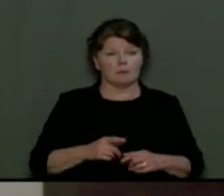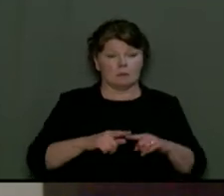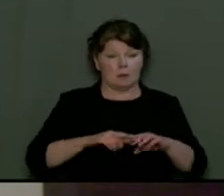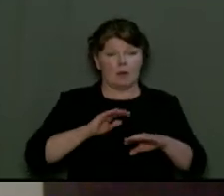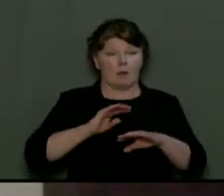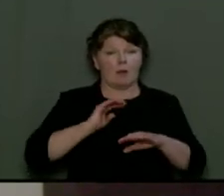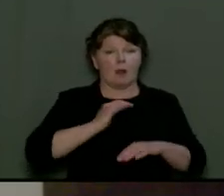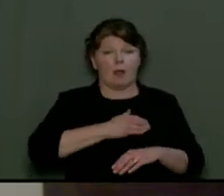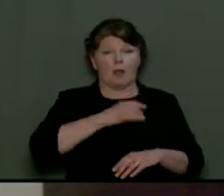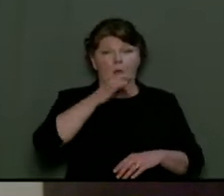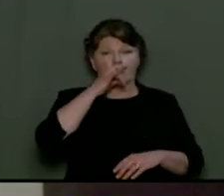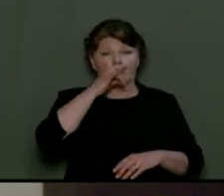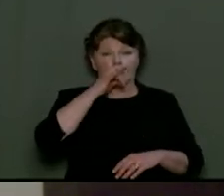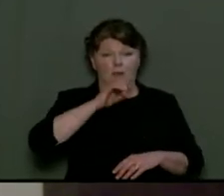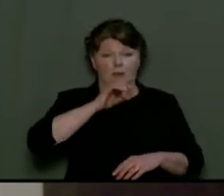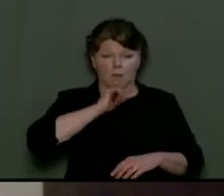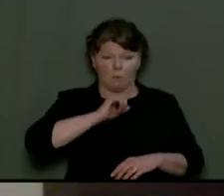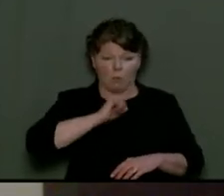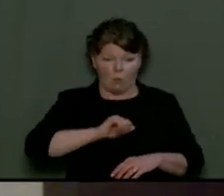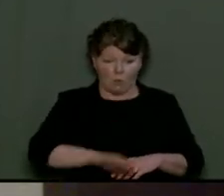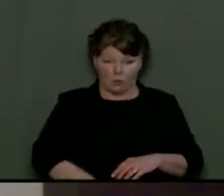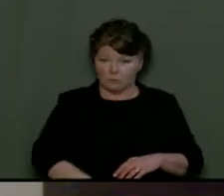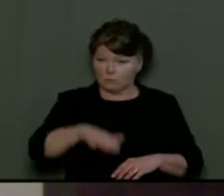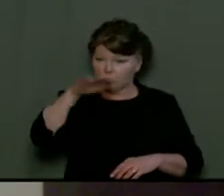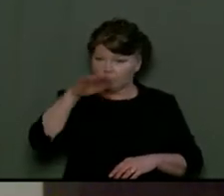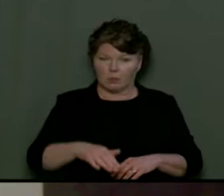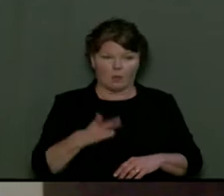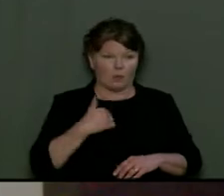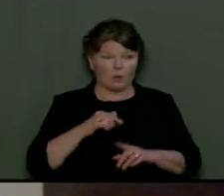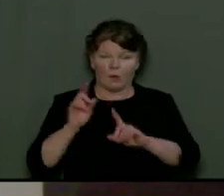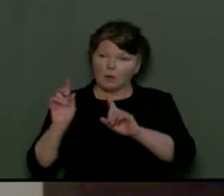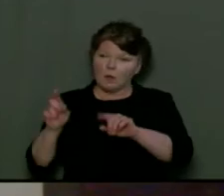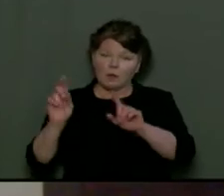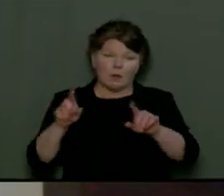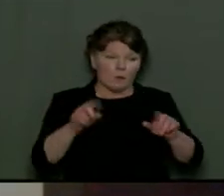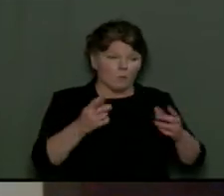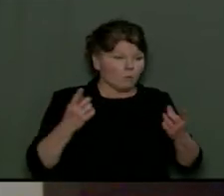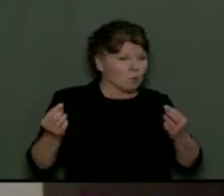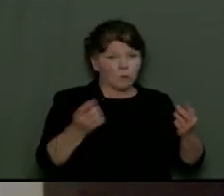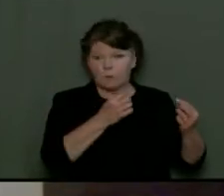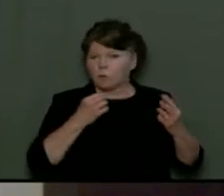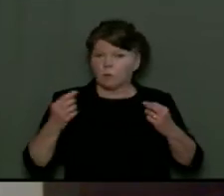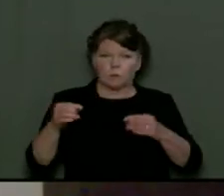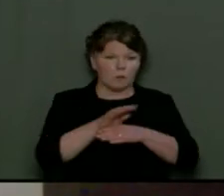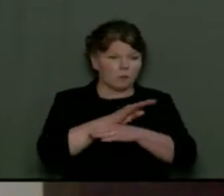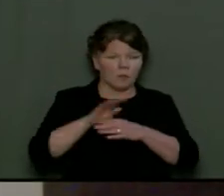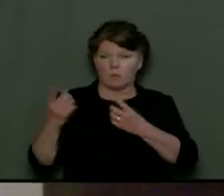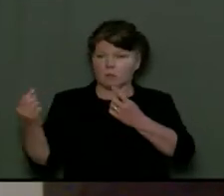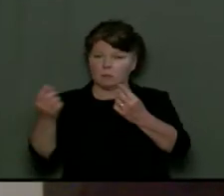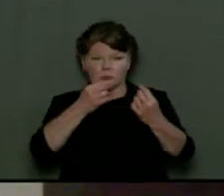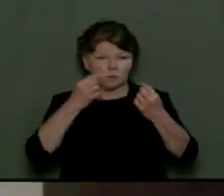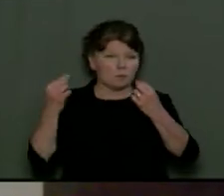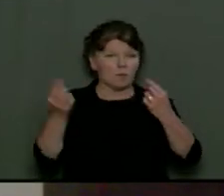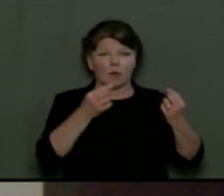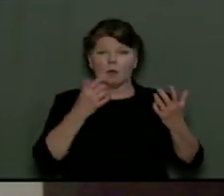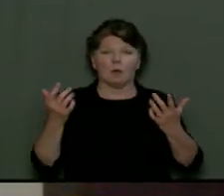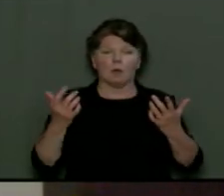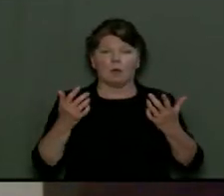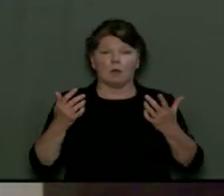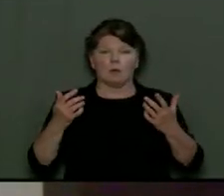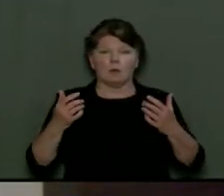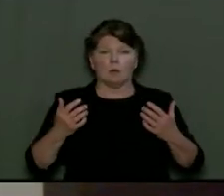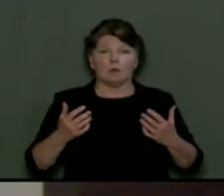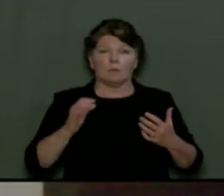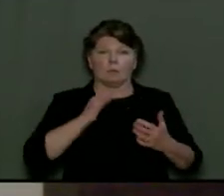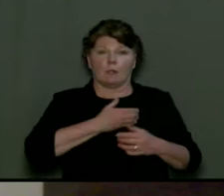are, we were running. We were running here to this activity, we were running there for that activity.